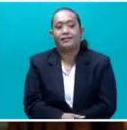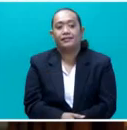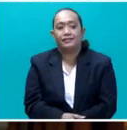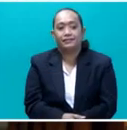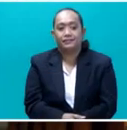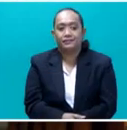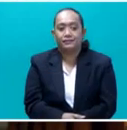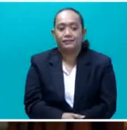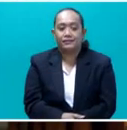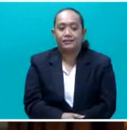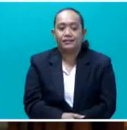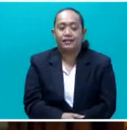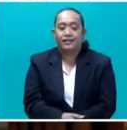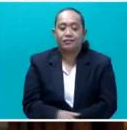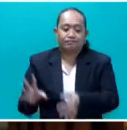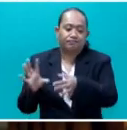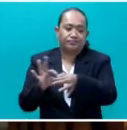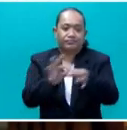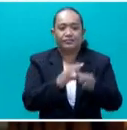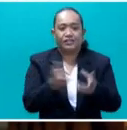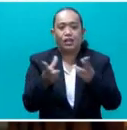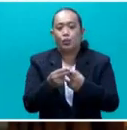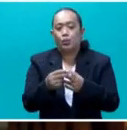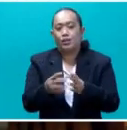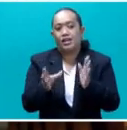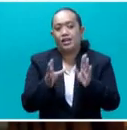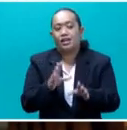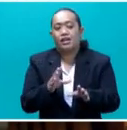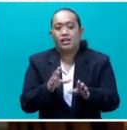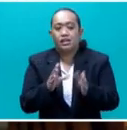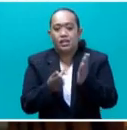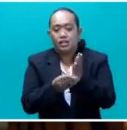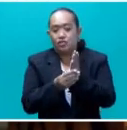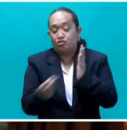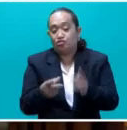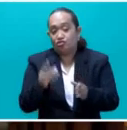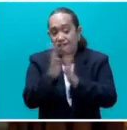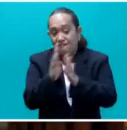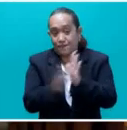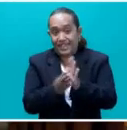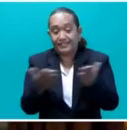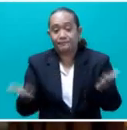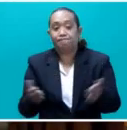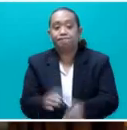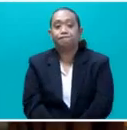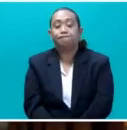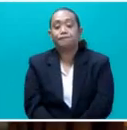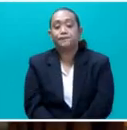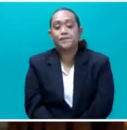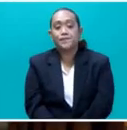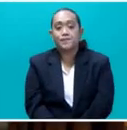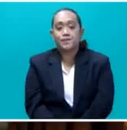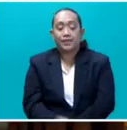These principles have been incorporated in the draft bill to suit the local planning context in Fiji. Mr. Speaker, sir,